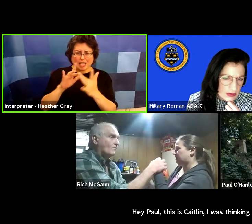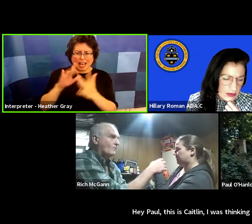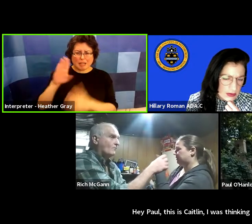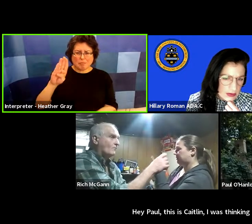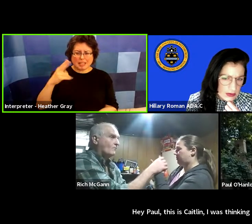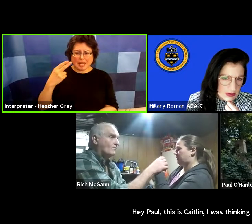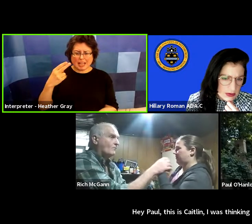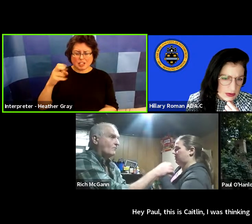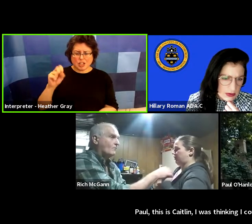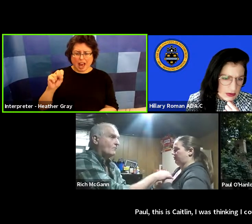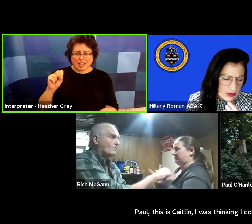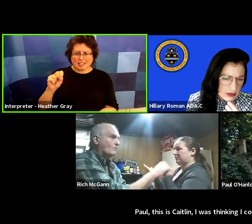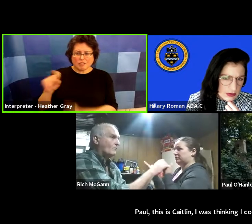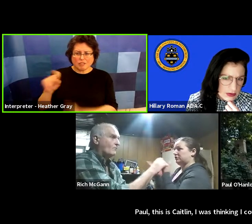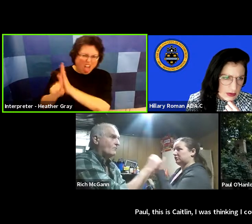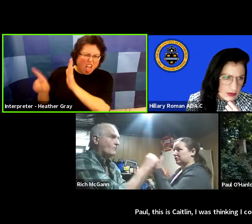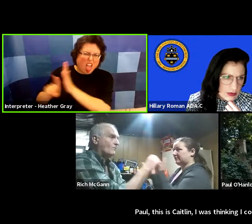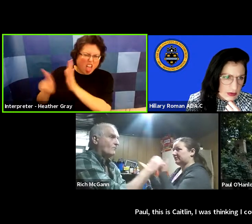if...